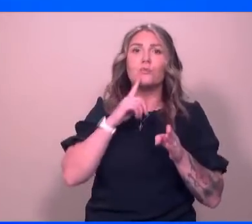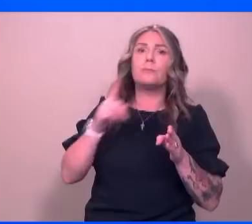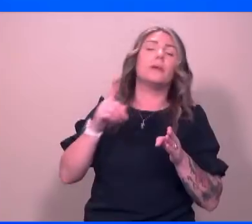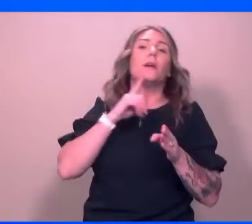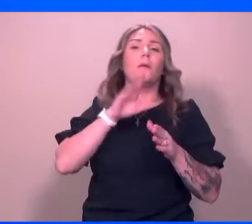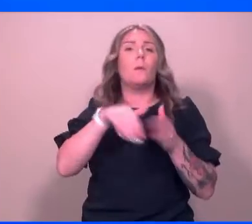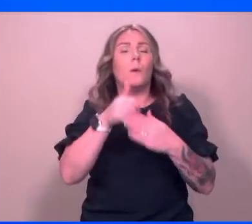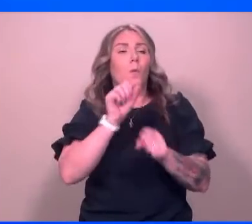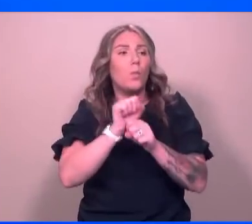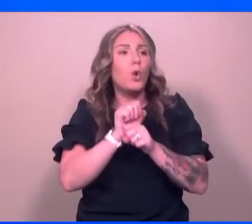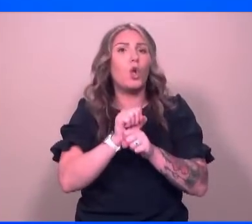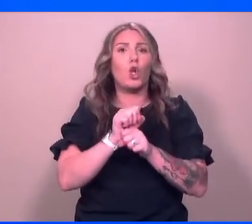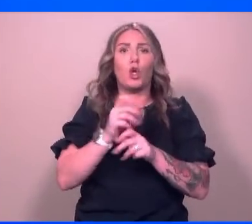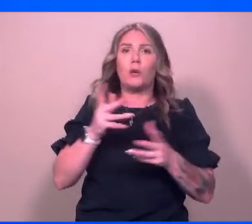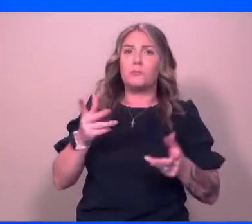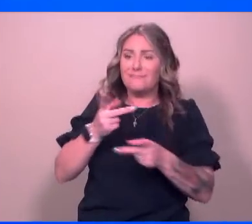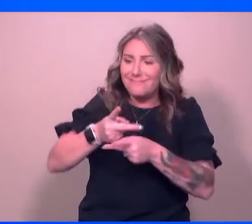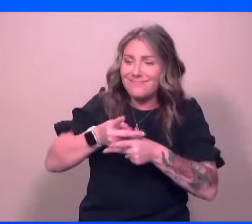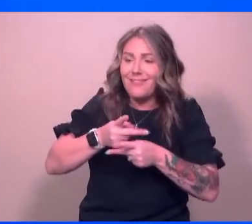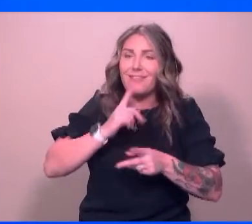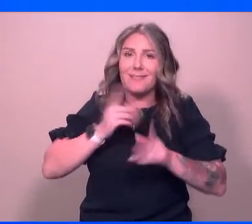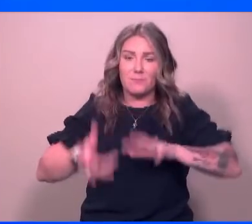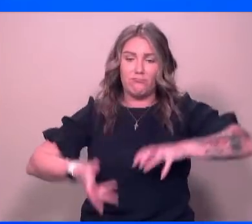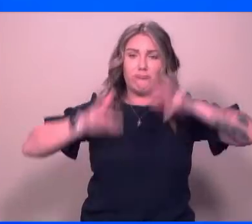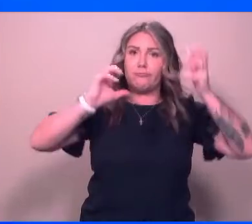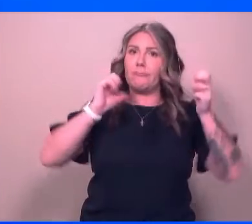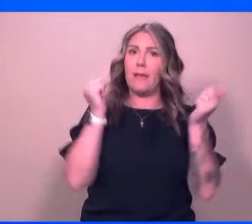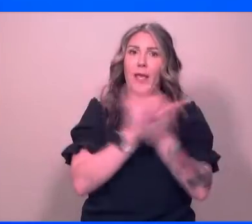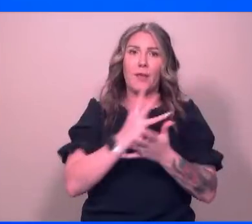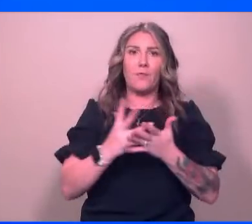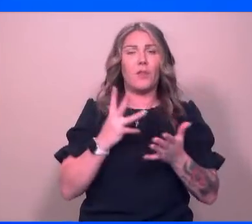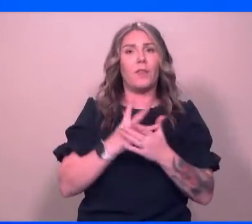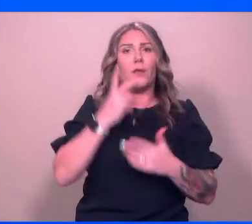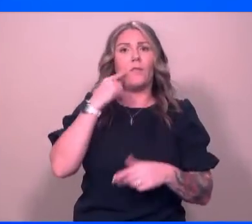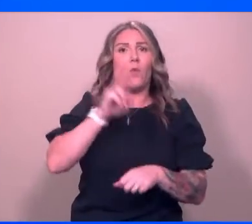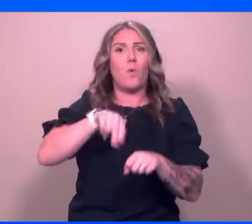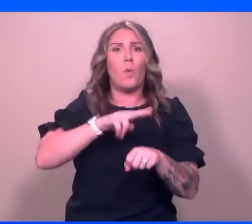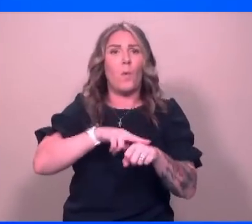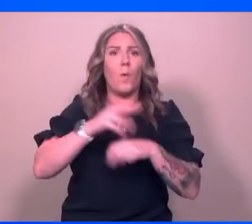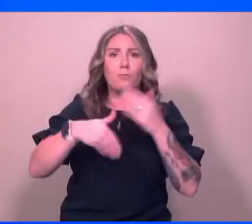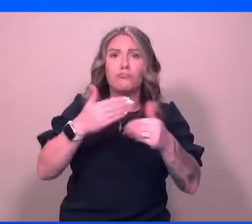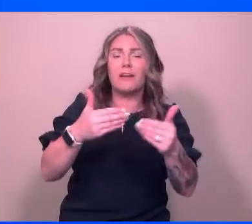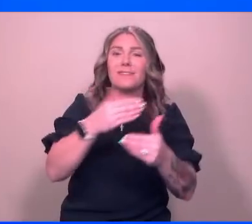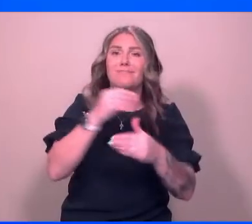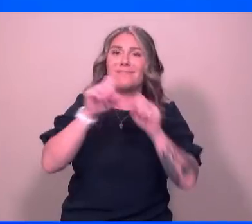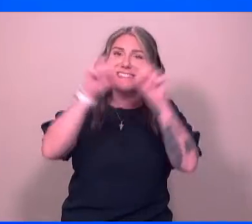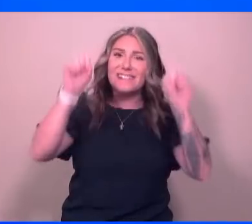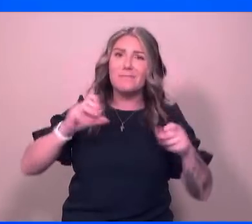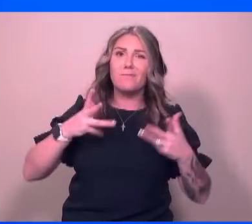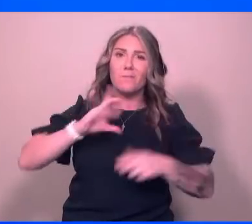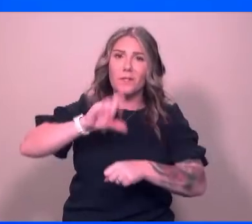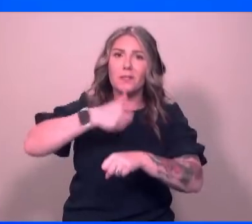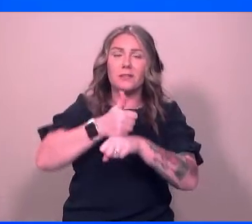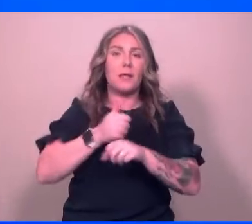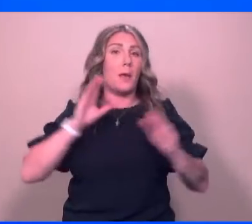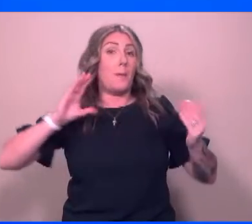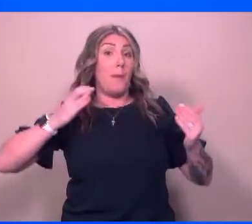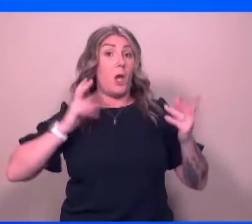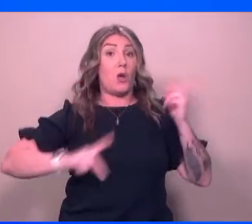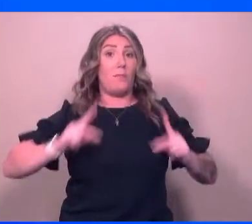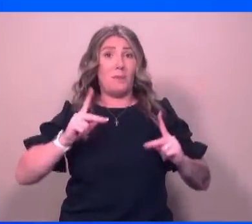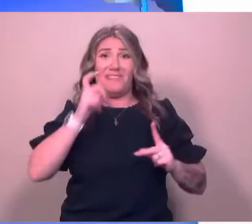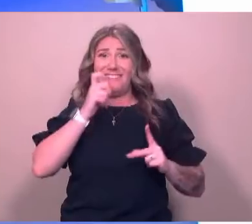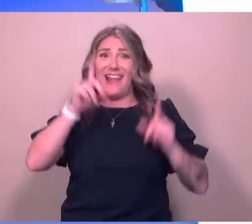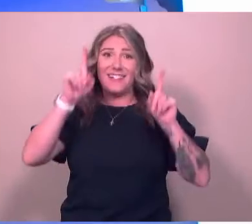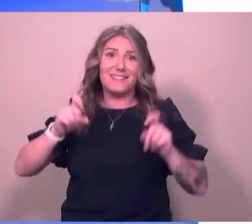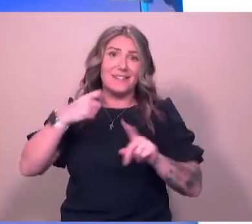those things. So it is a disruption as well to normal processes and systems that are in the hospital compared to people who don't test